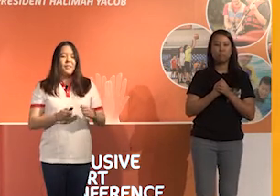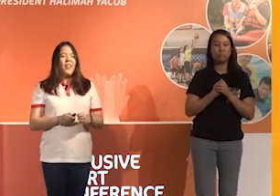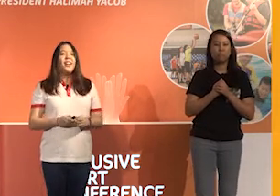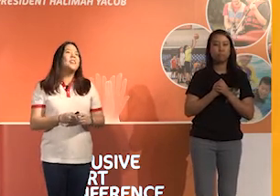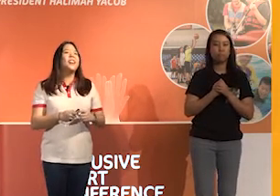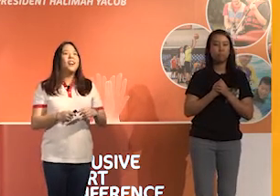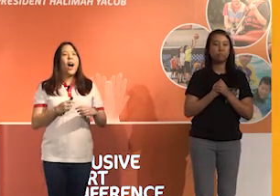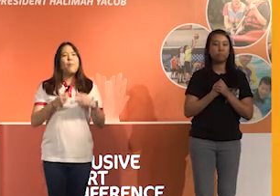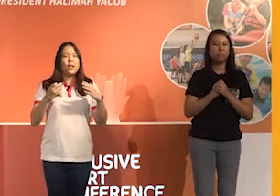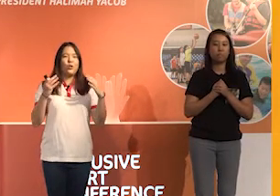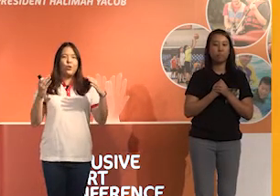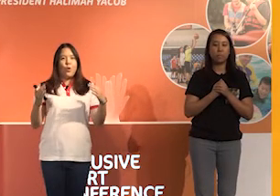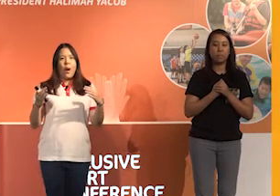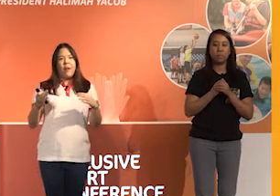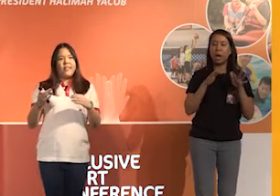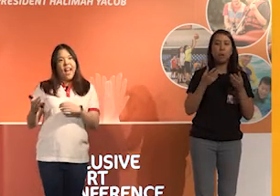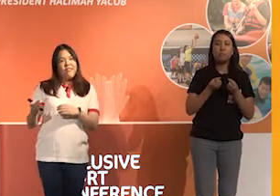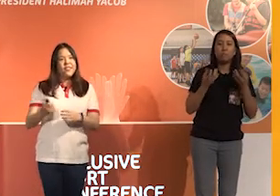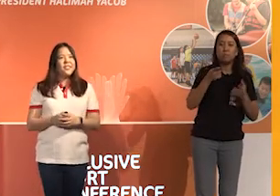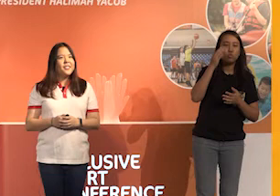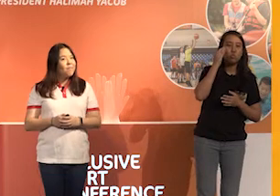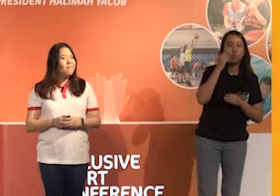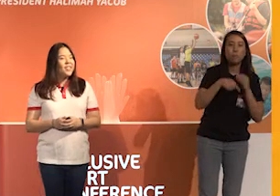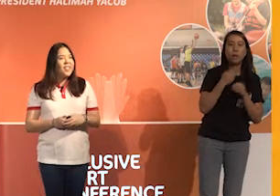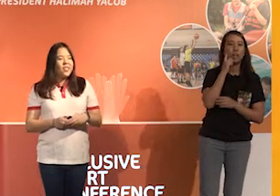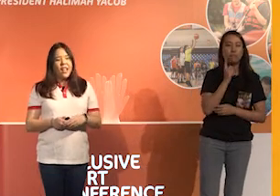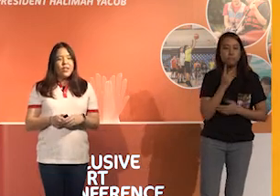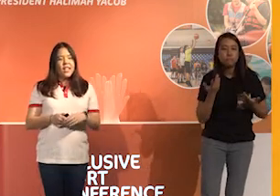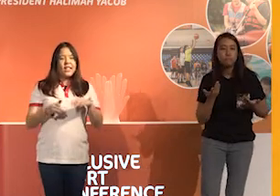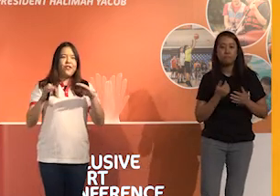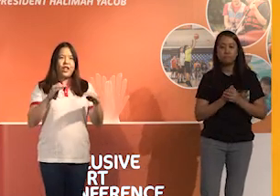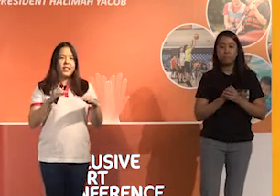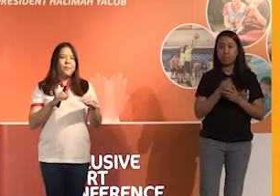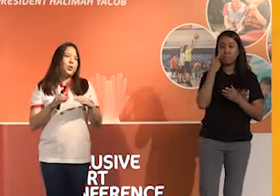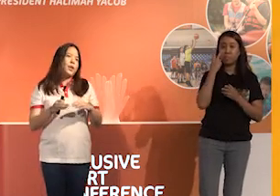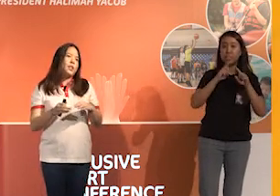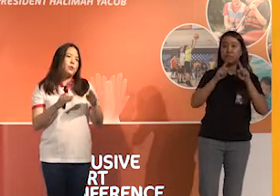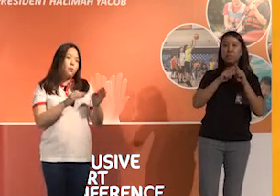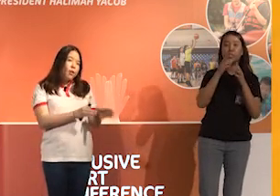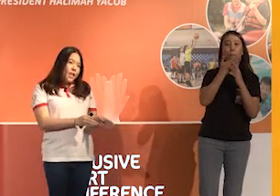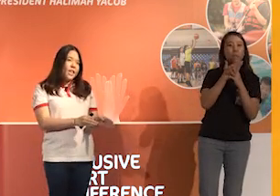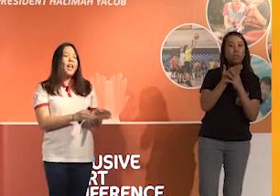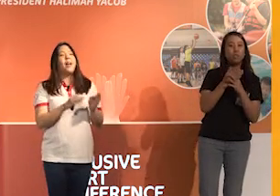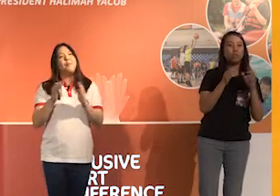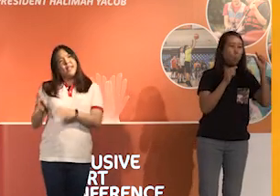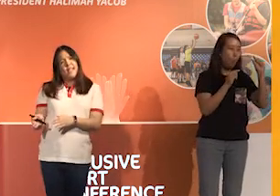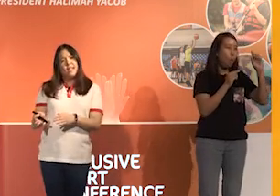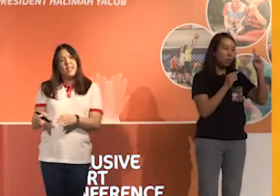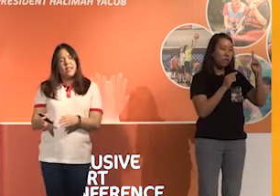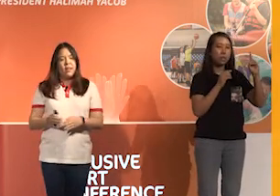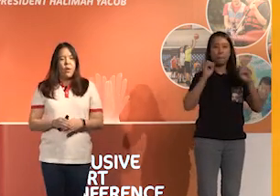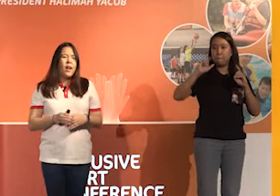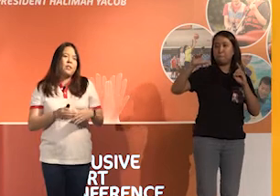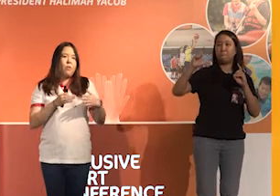yeah. How much do you know about that? Can you see the difference between the small t and big